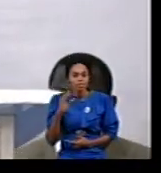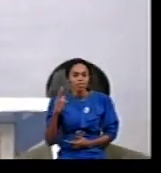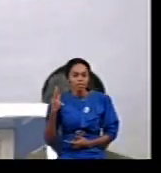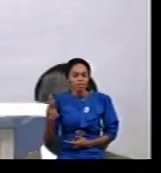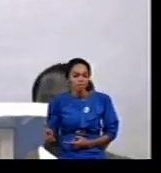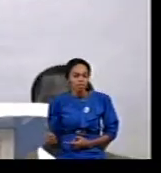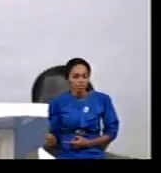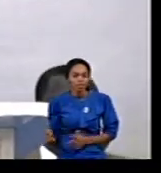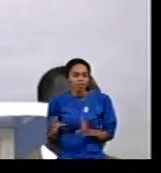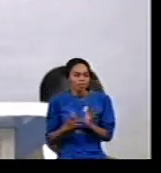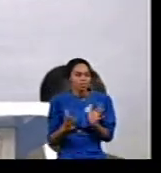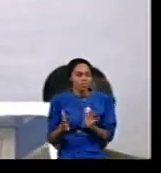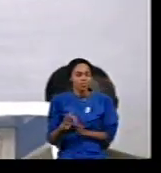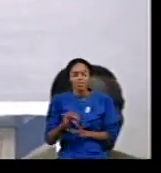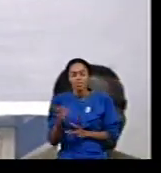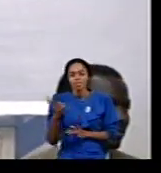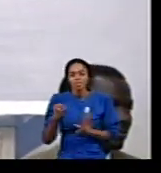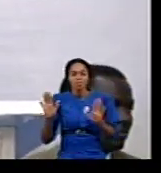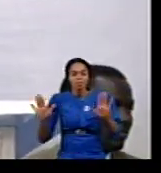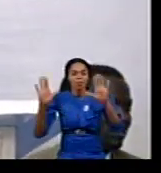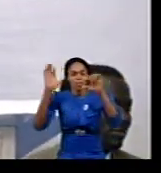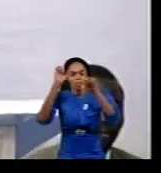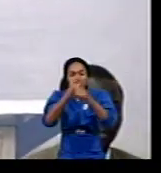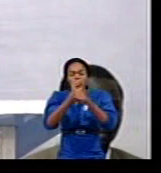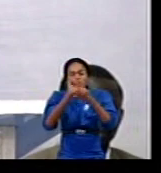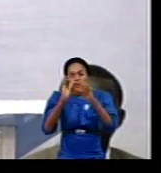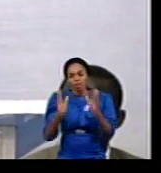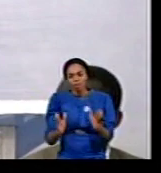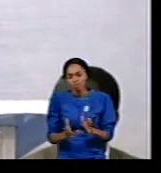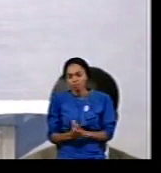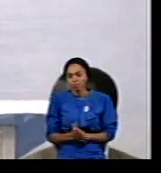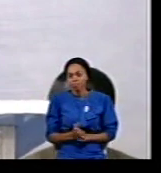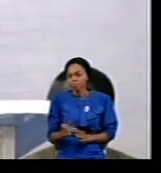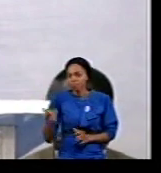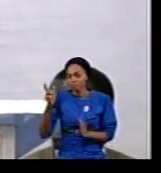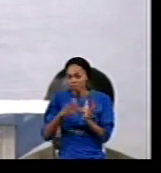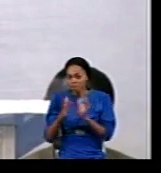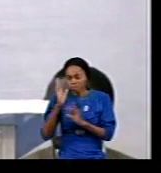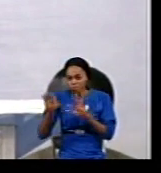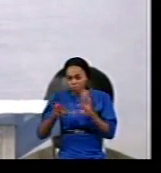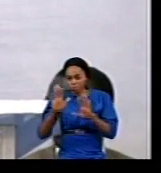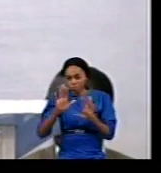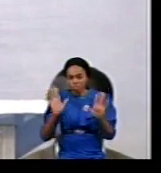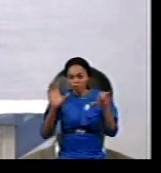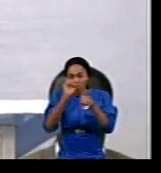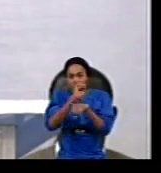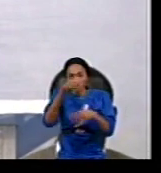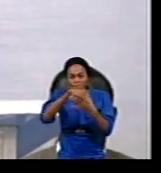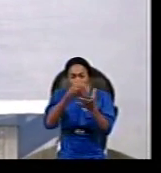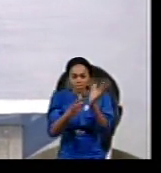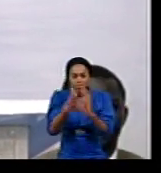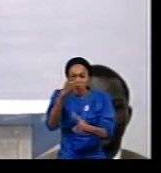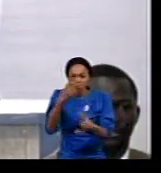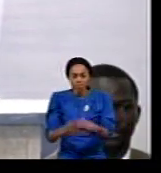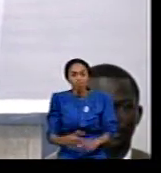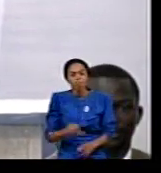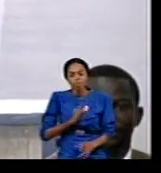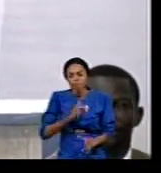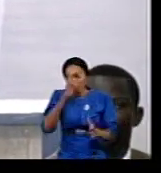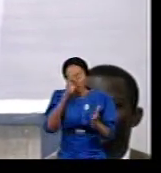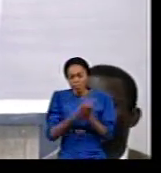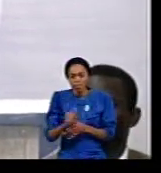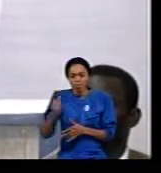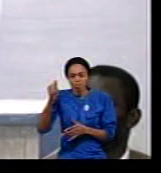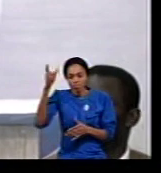the strength of the Lord will make you mighty in Jesus' name. Fulfilling God's call by faith in his sufficiency. Three things